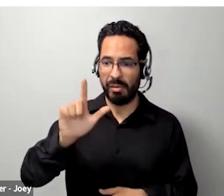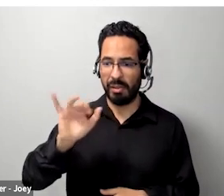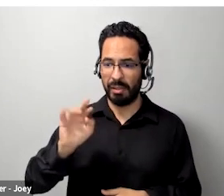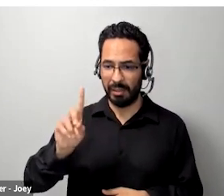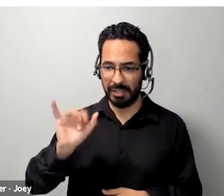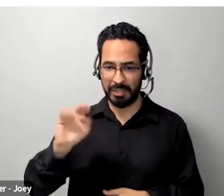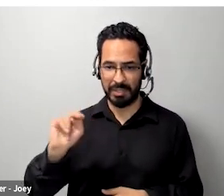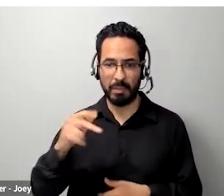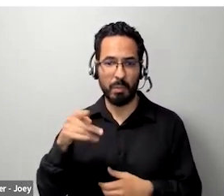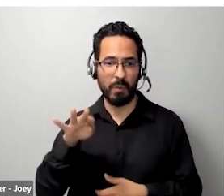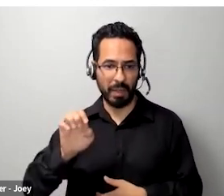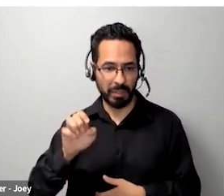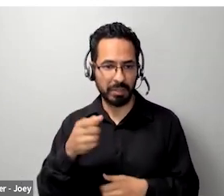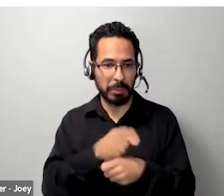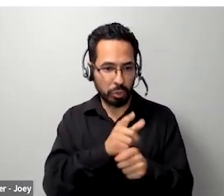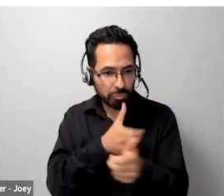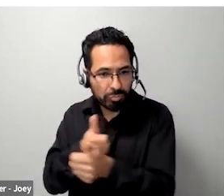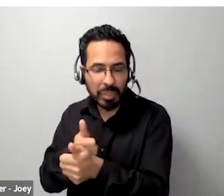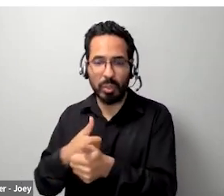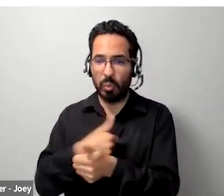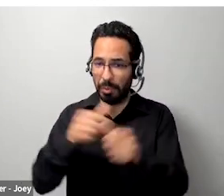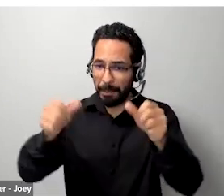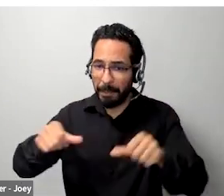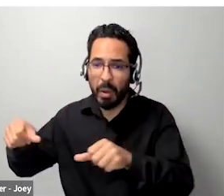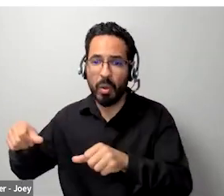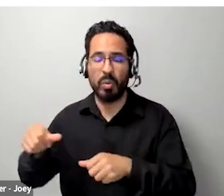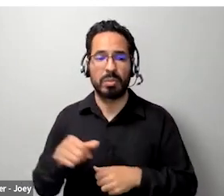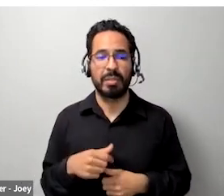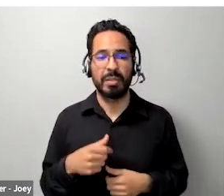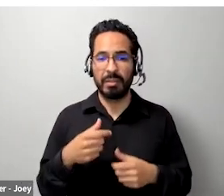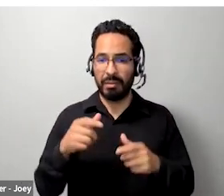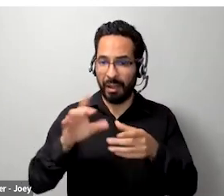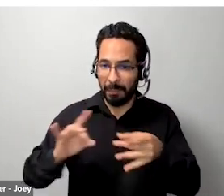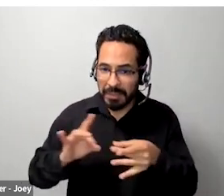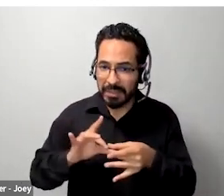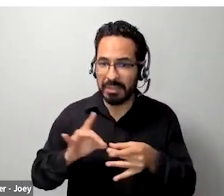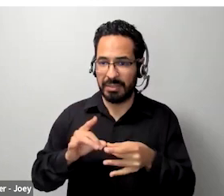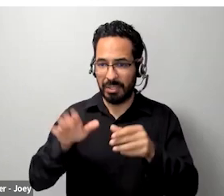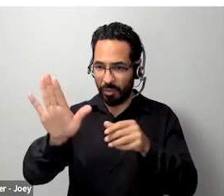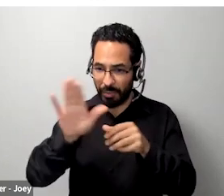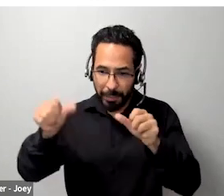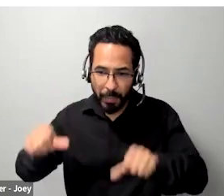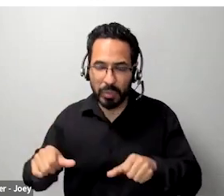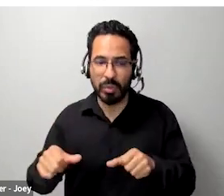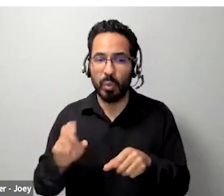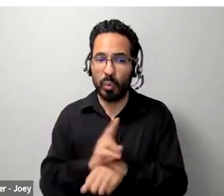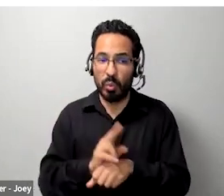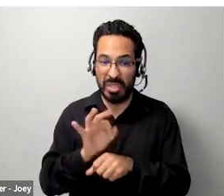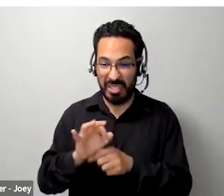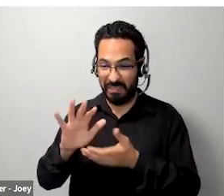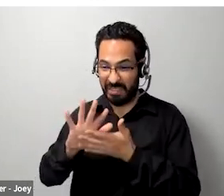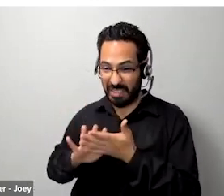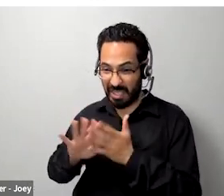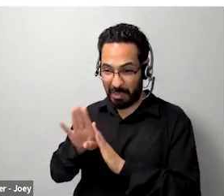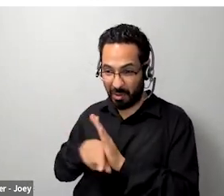those updated. We're doing LinkedIn posts, commenting on LinkedIn posts. We're using, if we come from a design background,